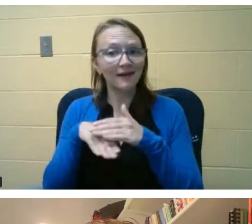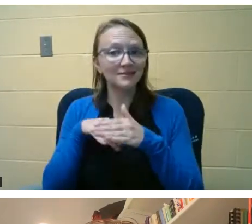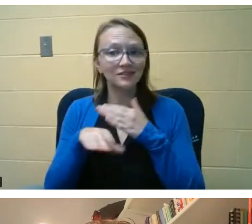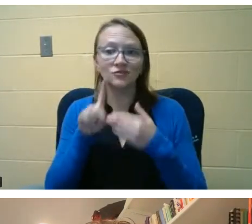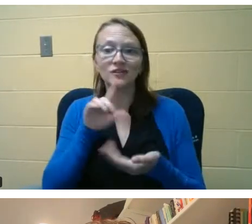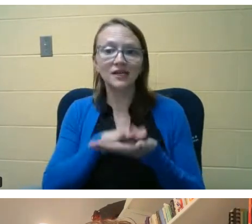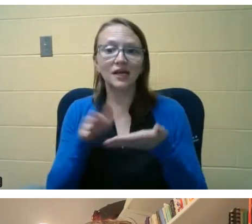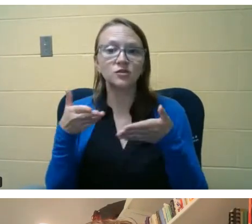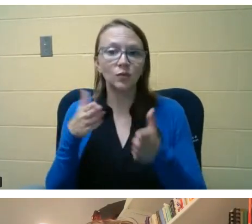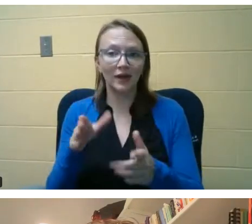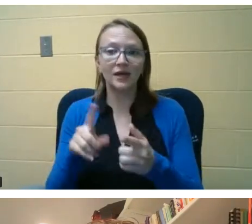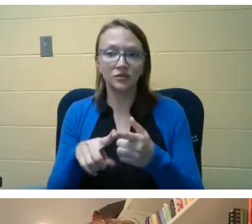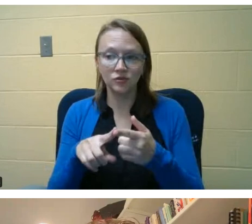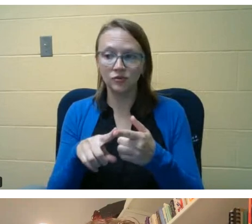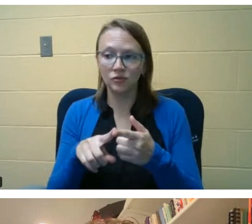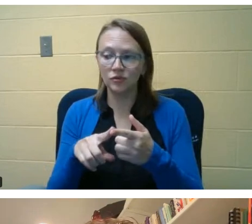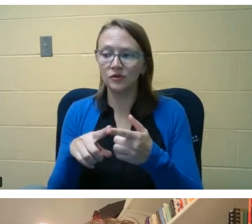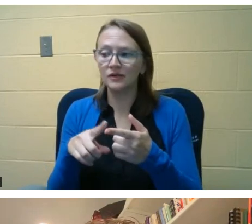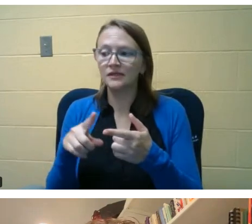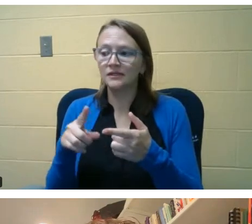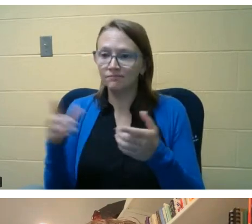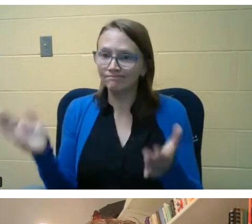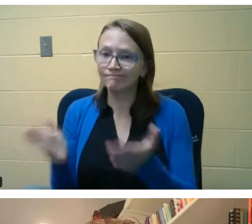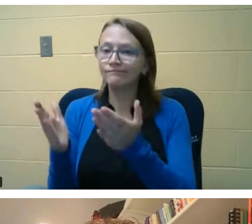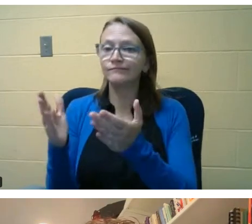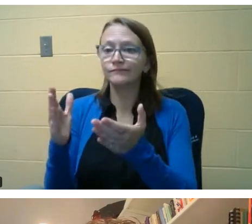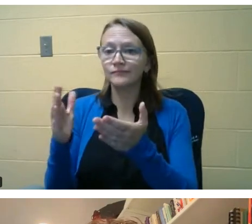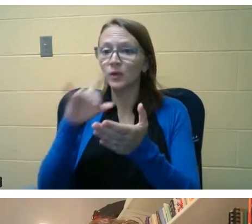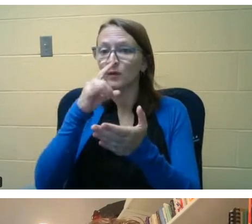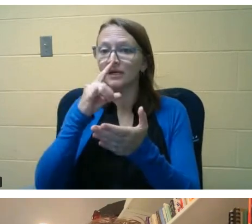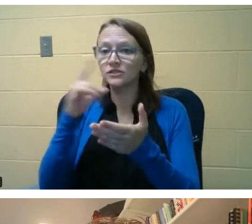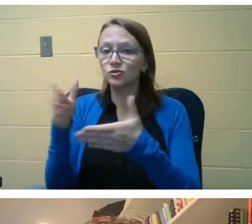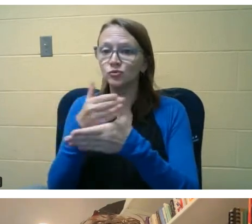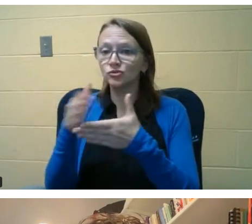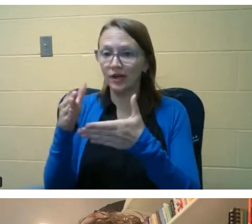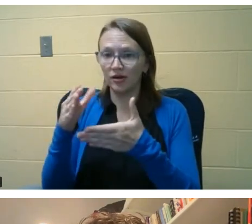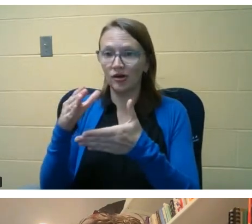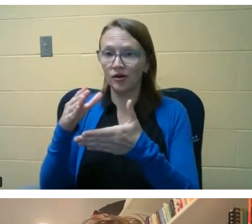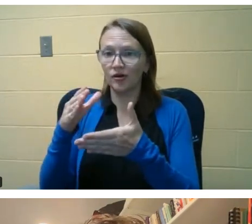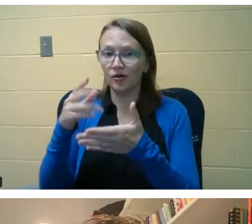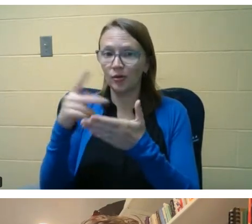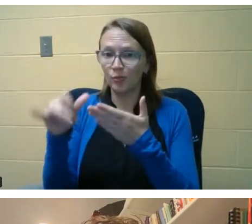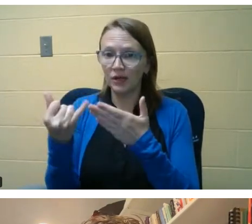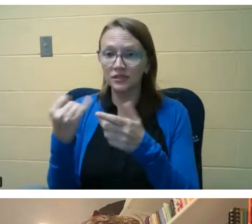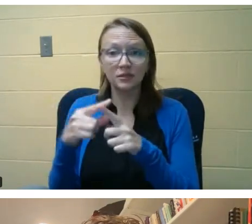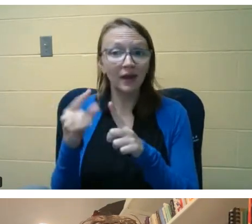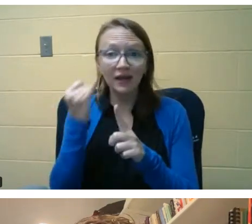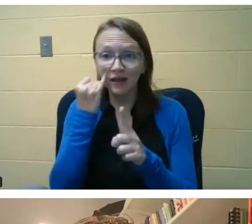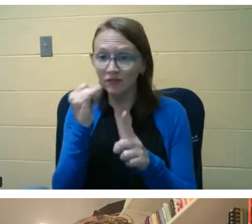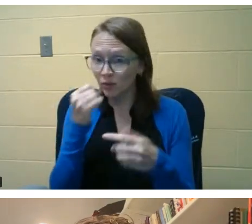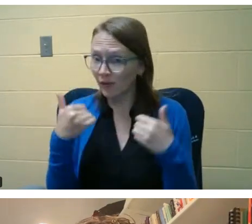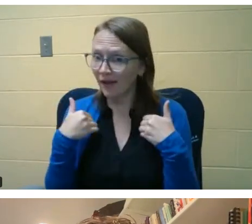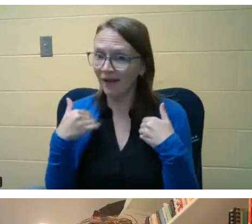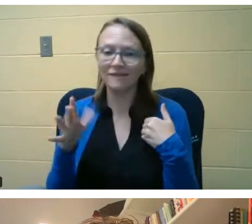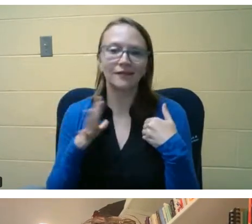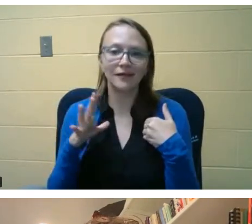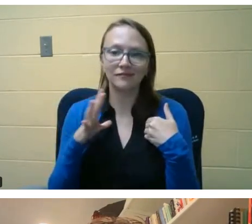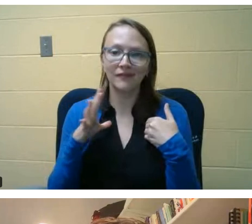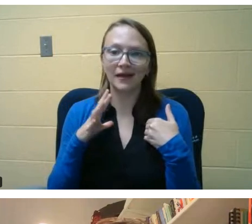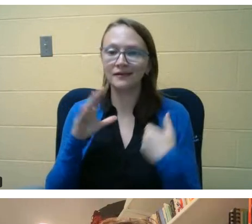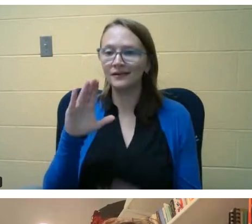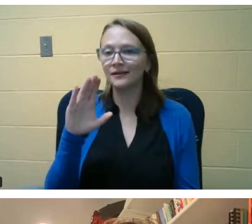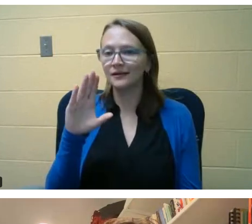get kids sharing projects with each other or having collecting projects from students. But if you don't have that, that's okay. Beam still